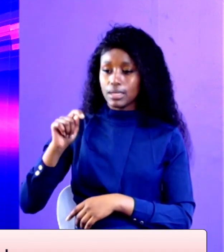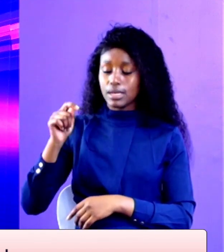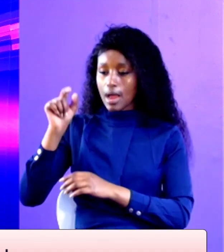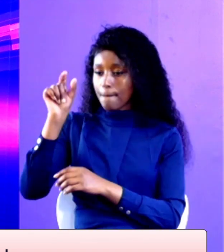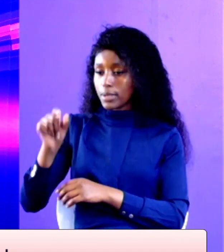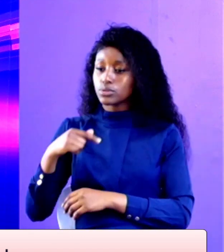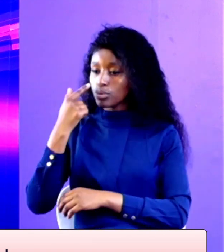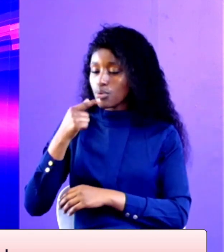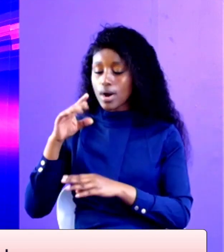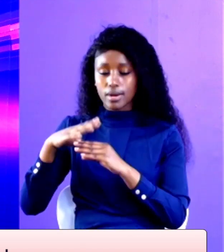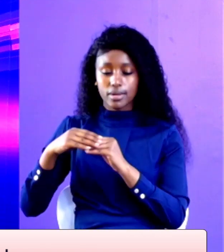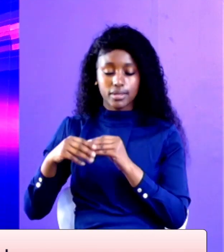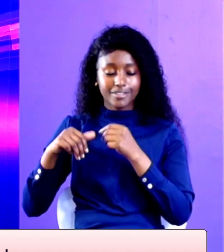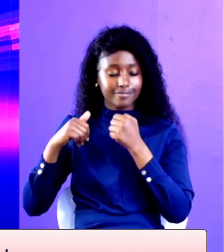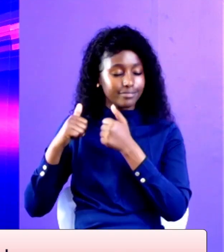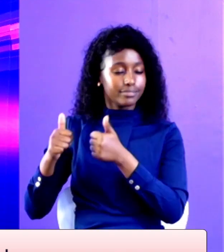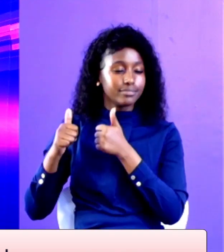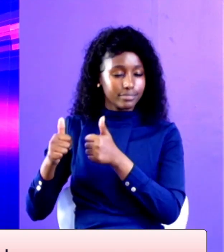that's why